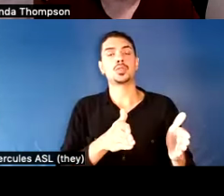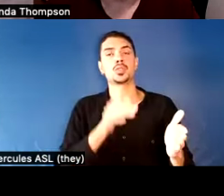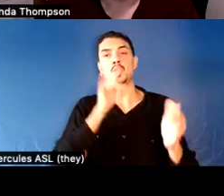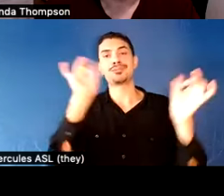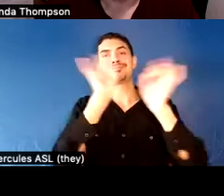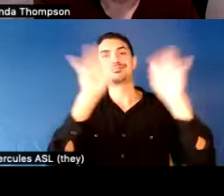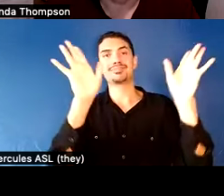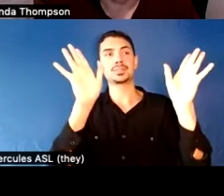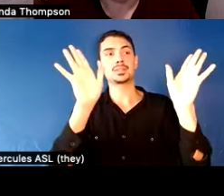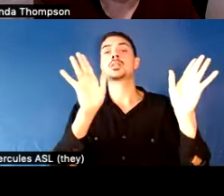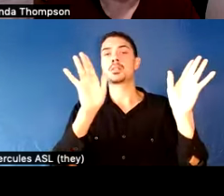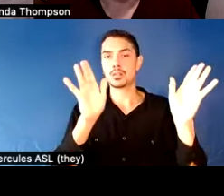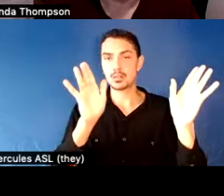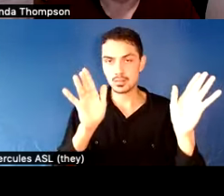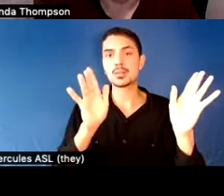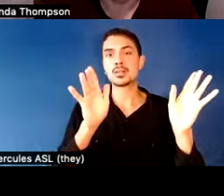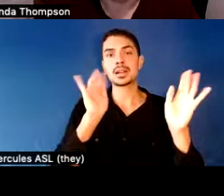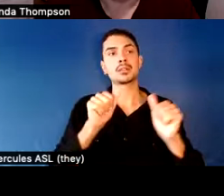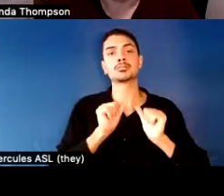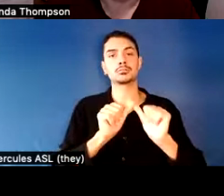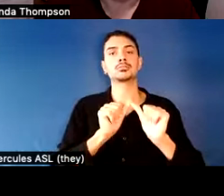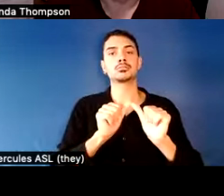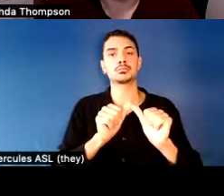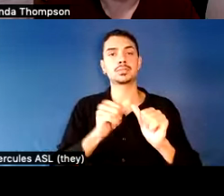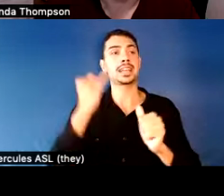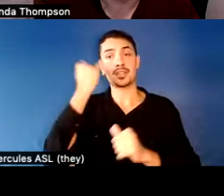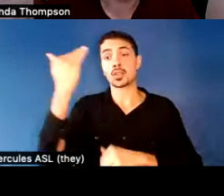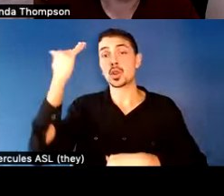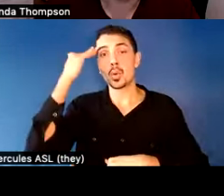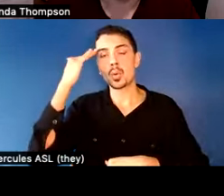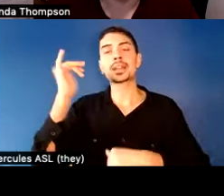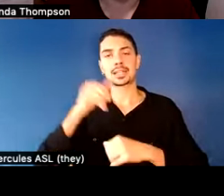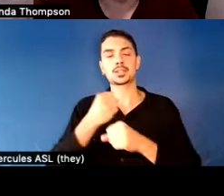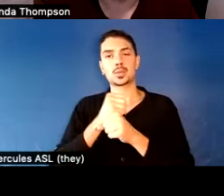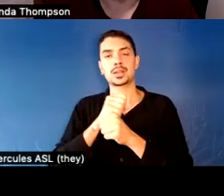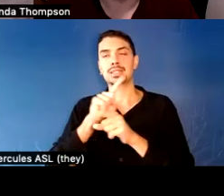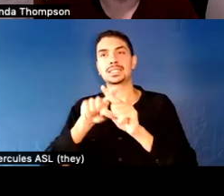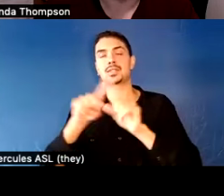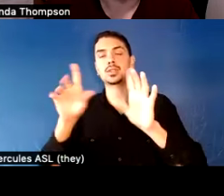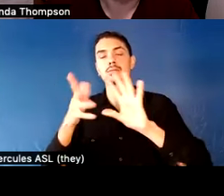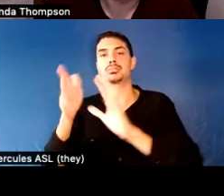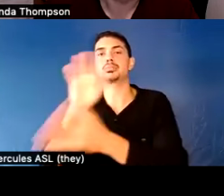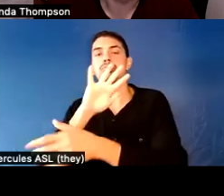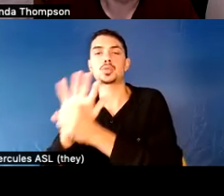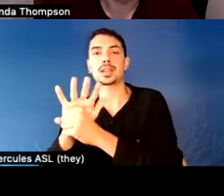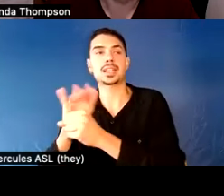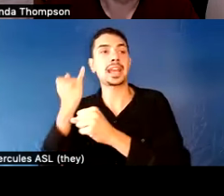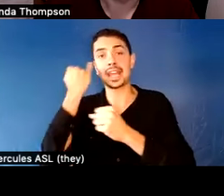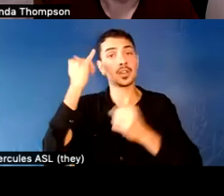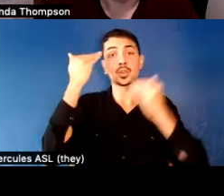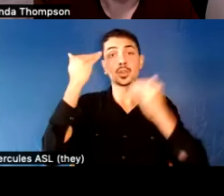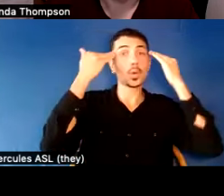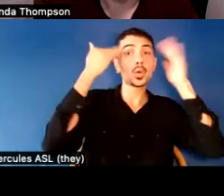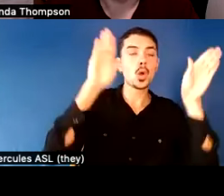reaction. And if the perpetrator is unknown, that can produce a whole different set of stress for